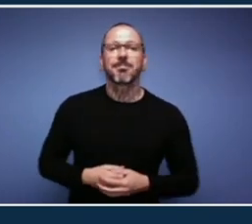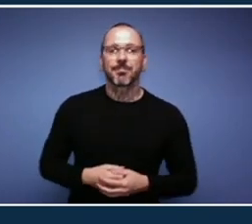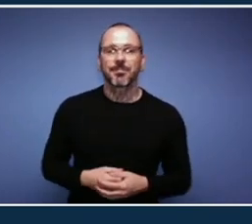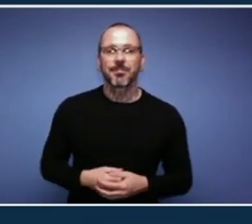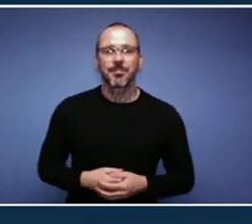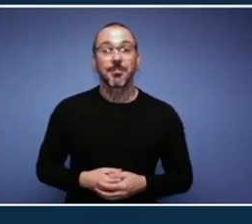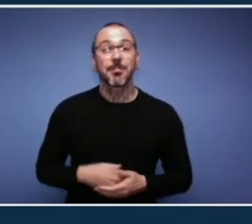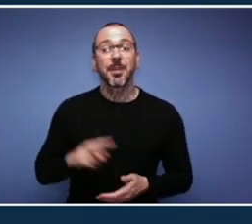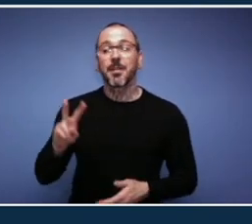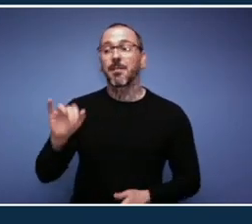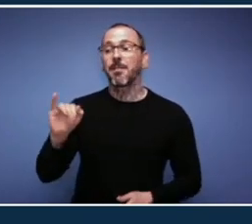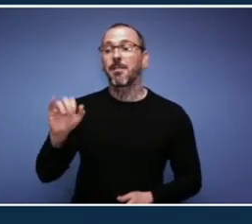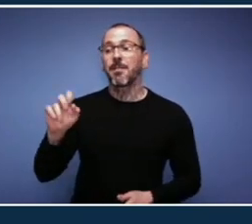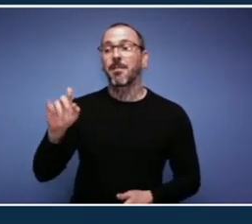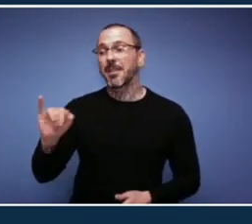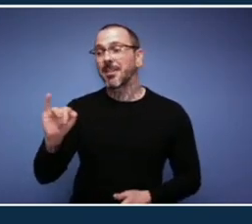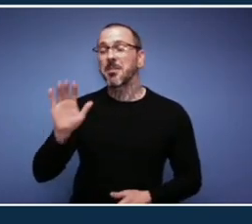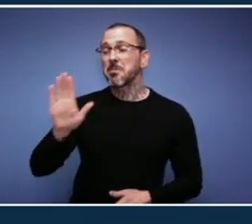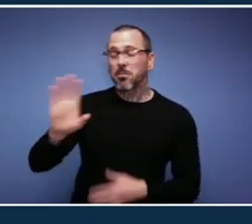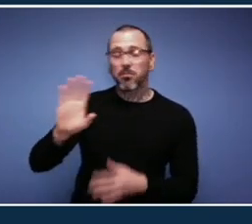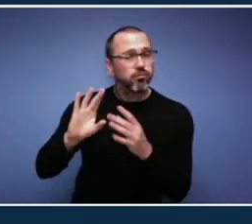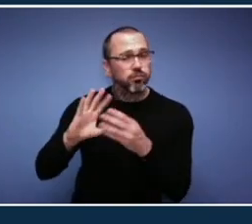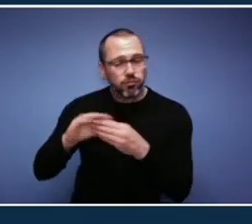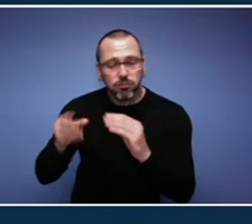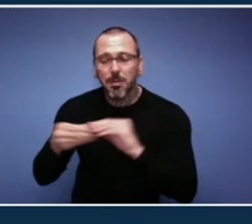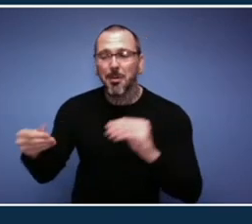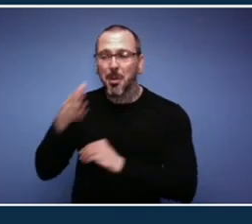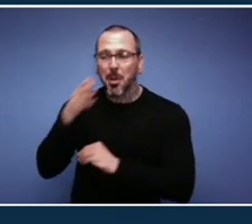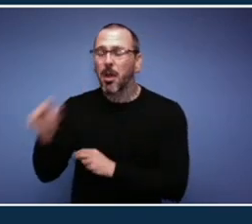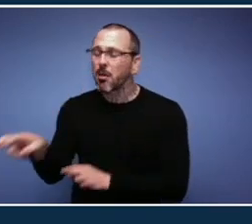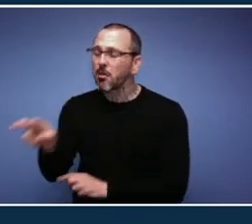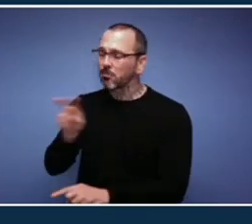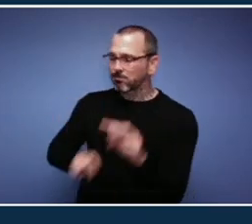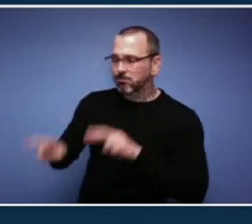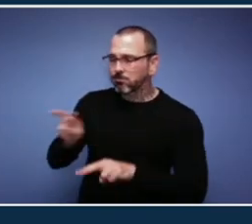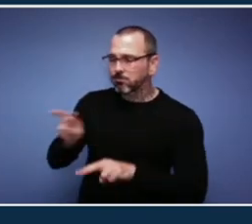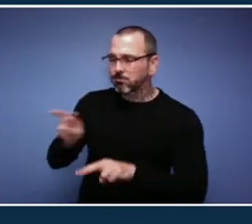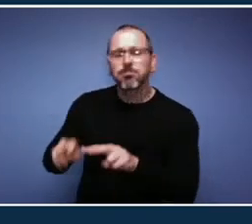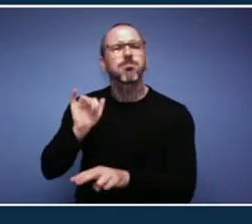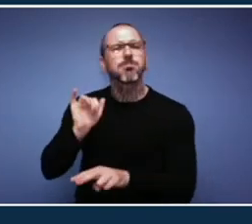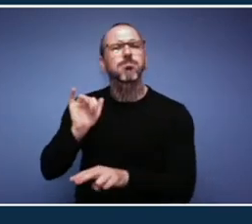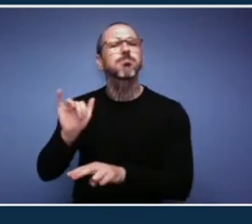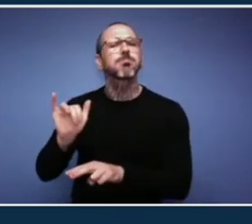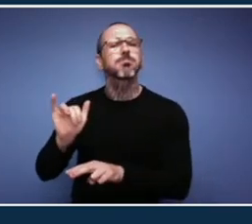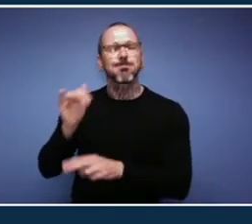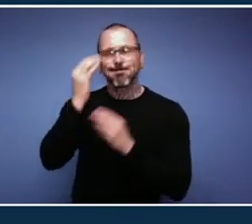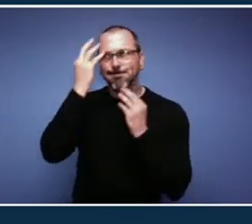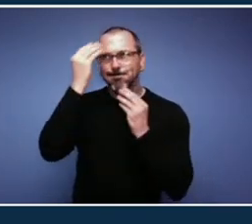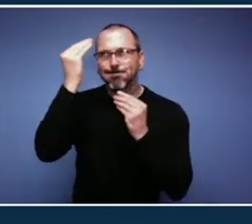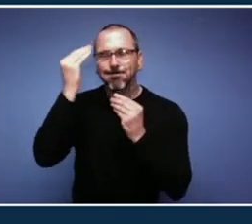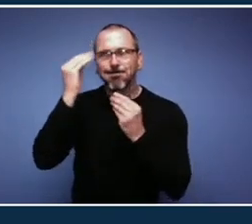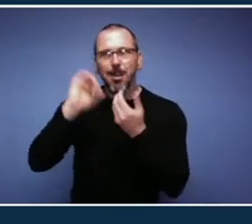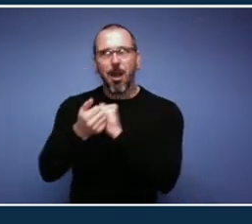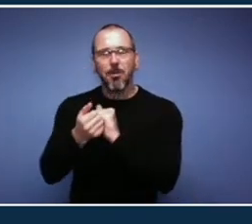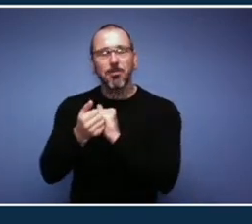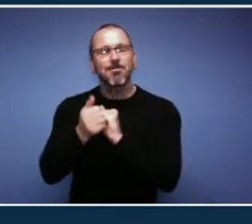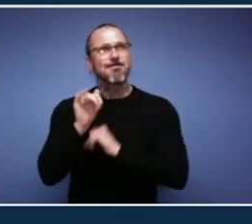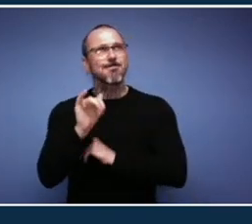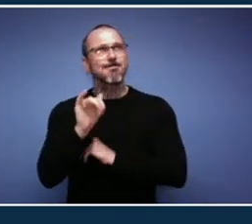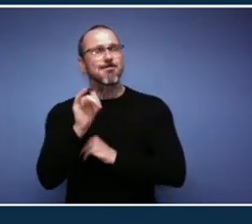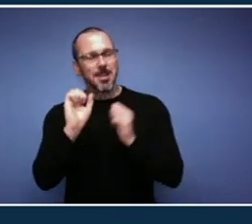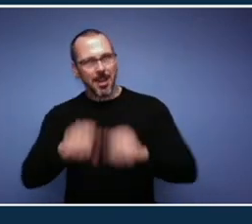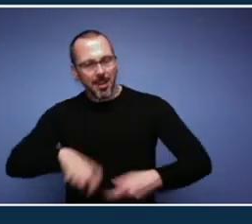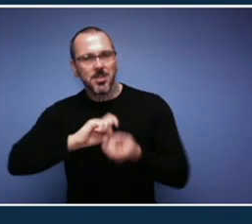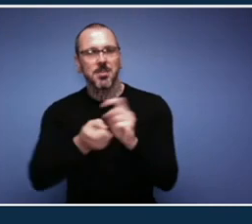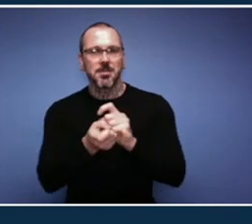it kind of helps us understand how we make change. When Vicky was 20 years old, she